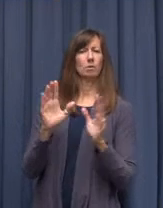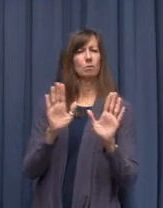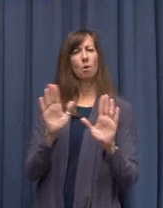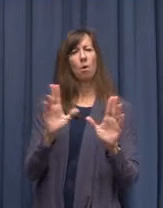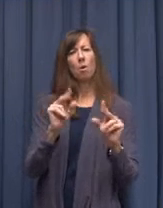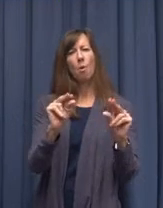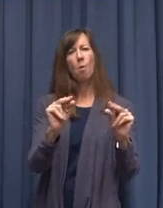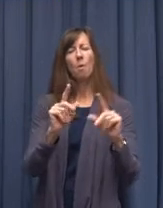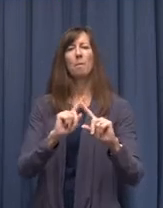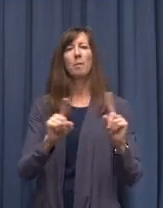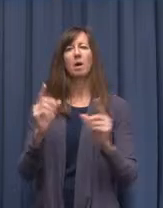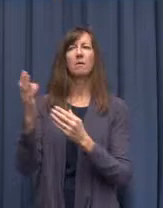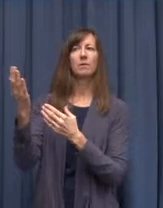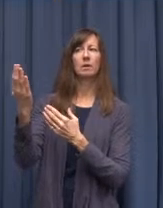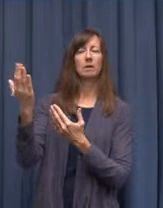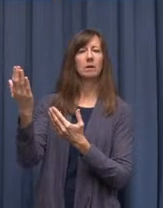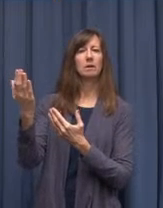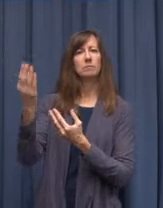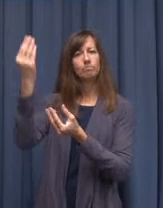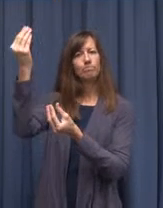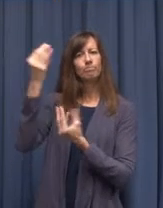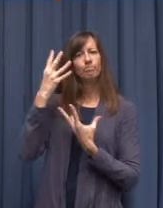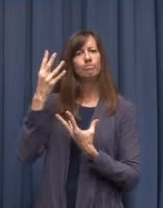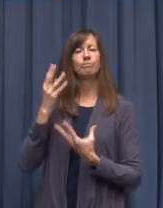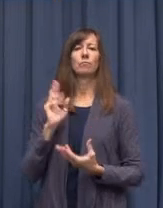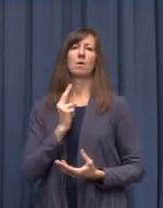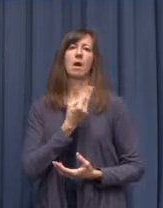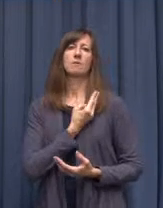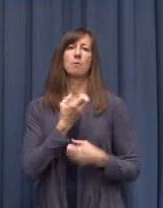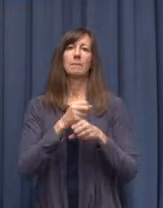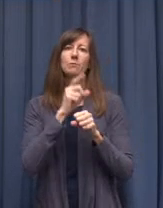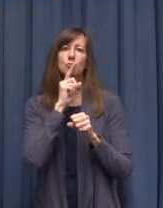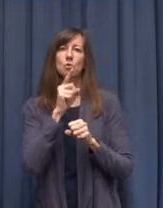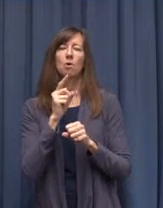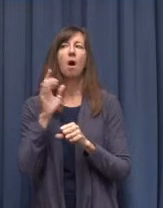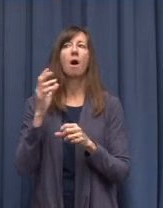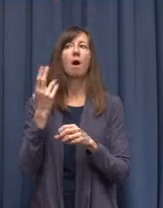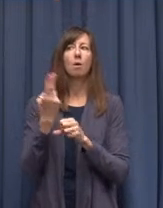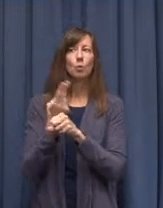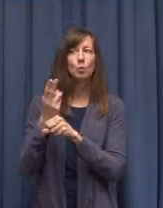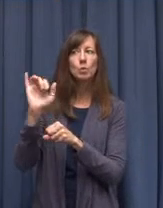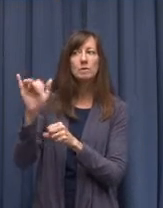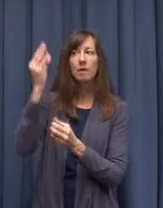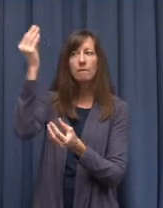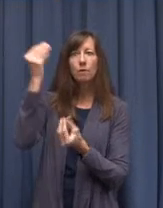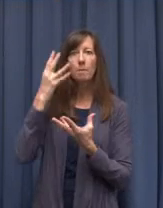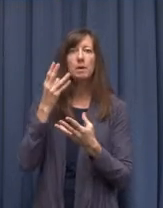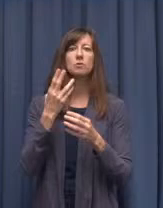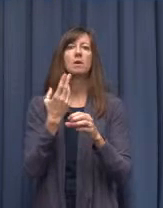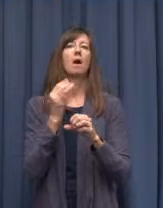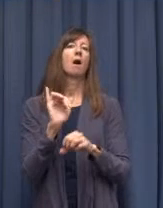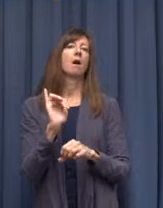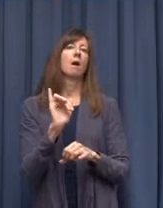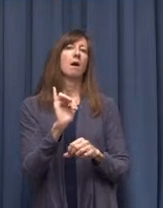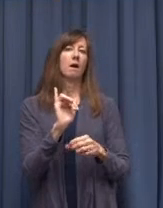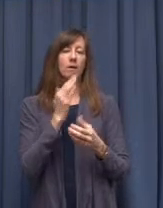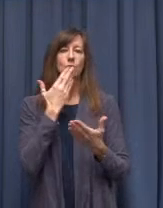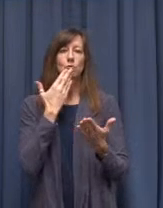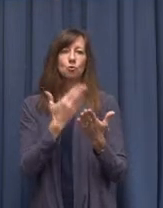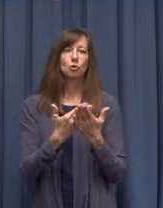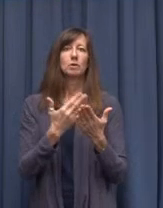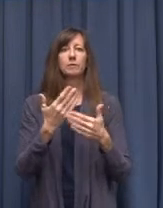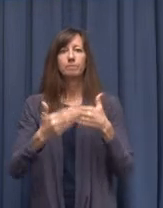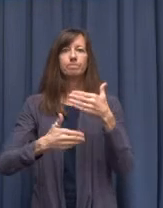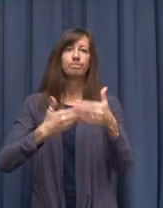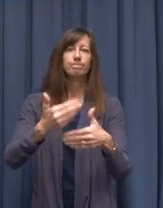proactively and preemptively take care of each other using the science and using the health expertise. So if we all think about it that way, which we